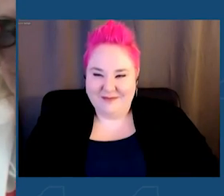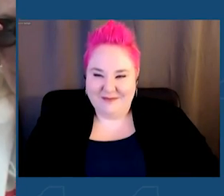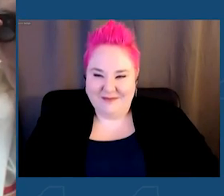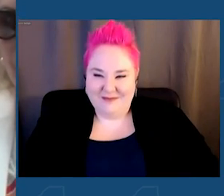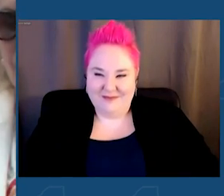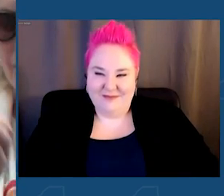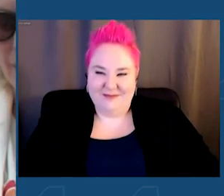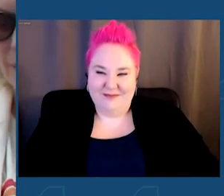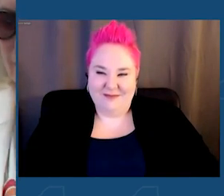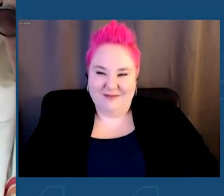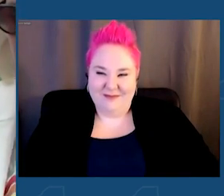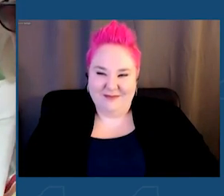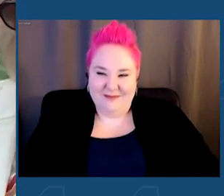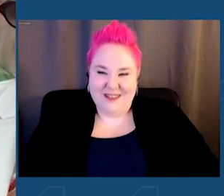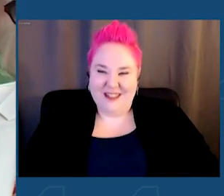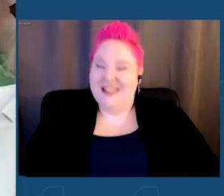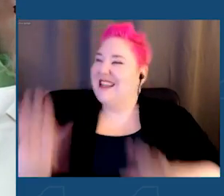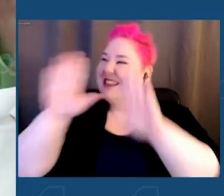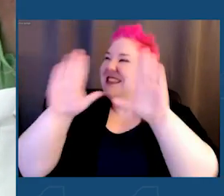Sunday sermon.